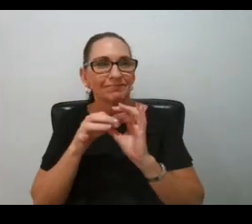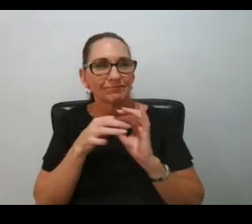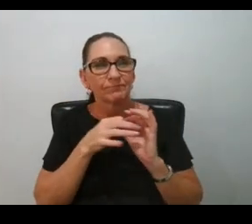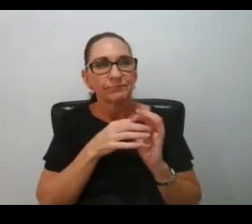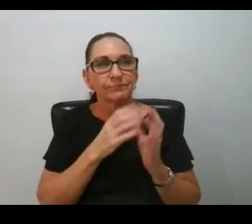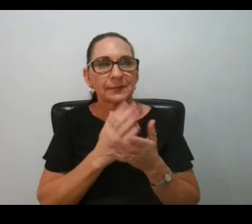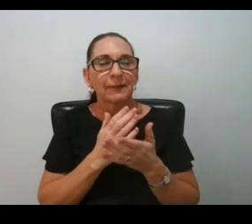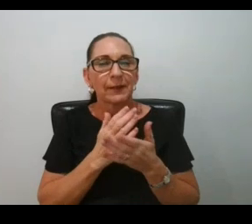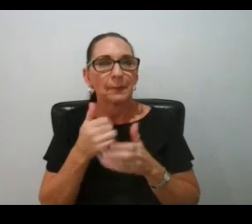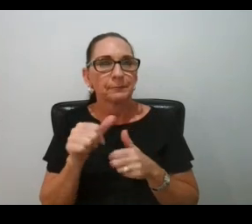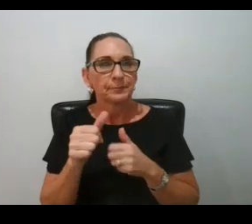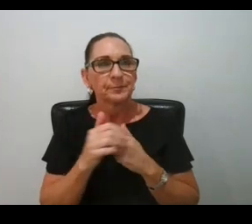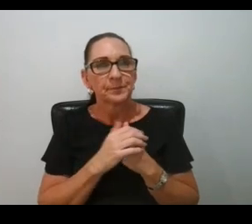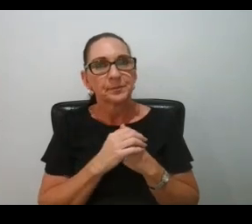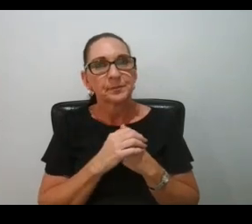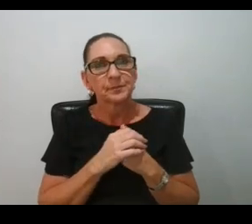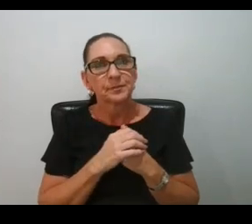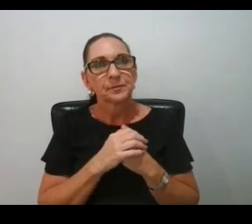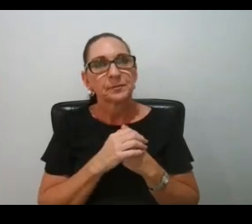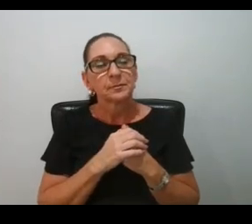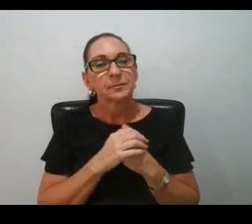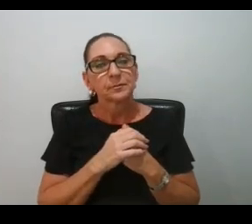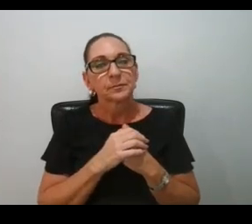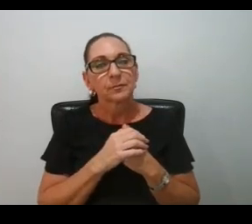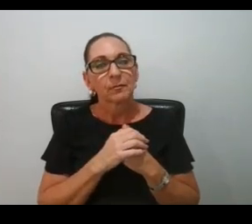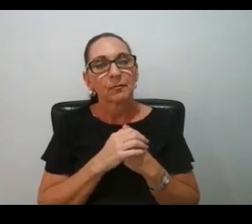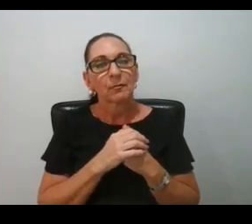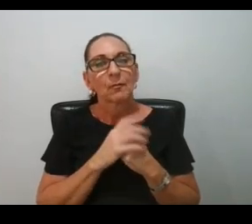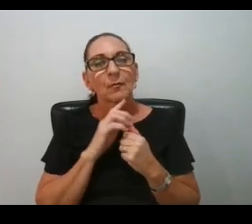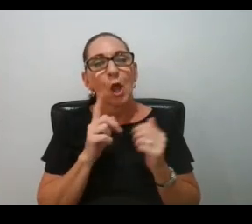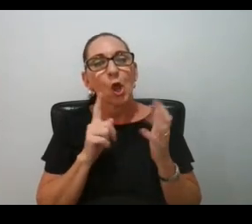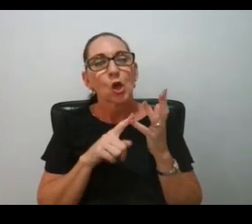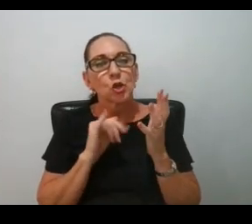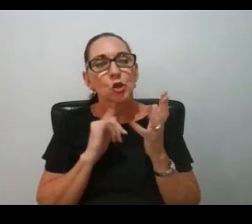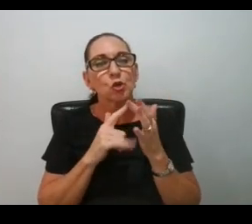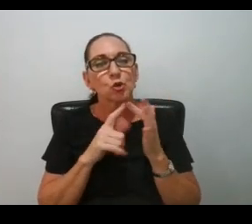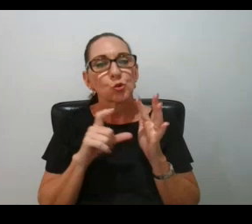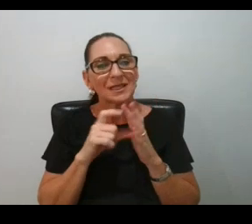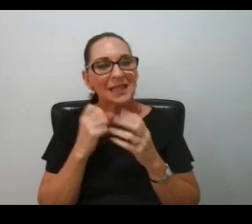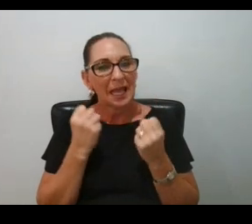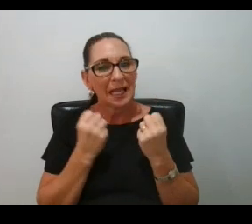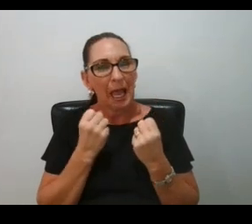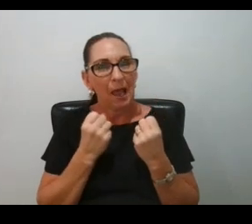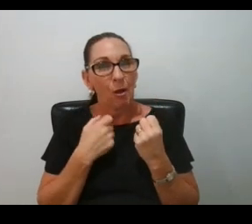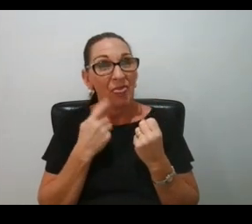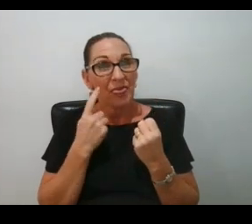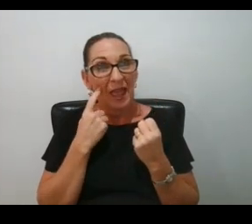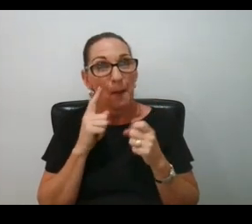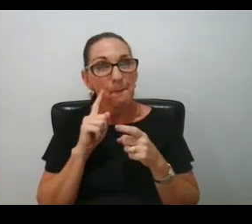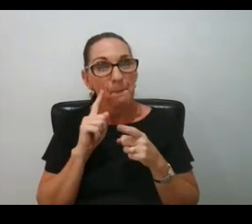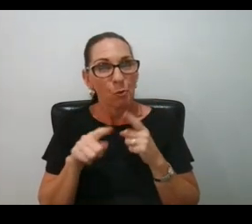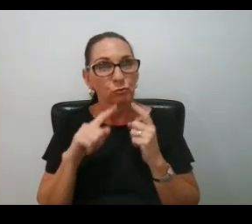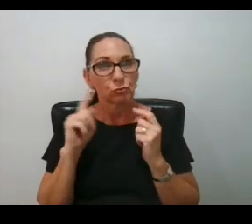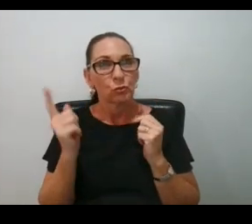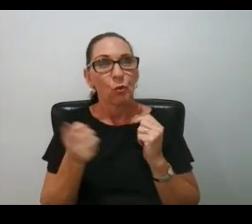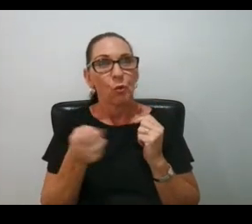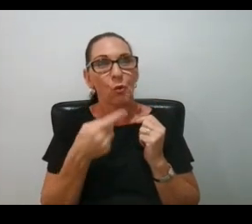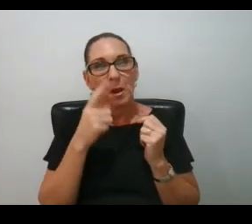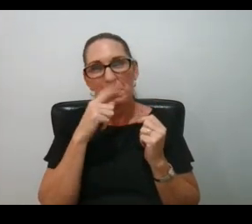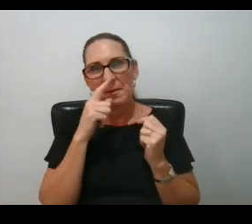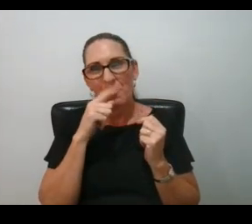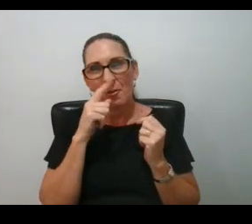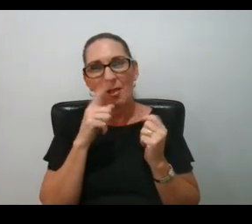that. Absolutely. Now, the used car, I reckon nearly everybody online will have had a client